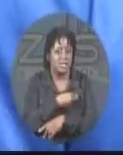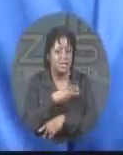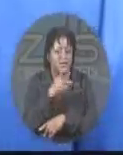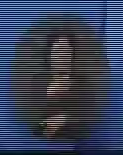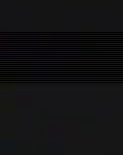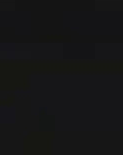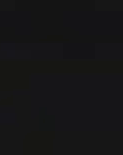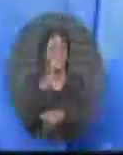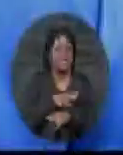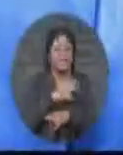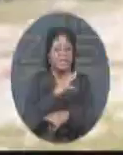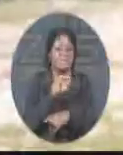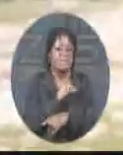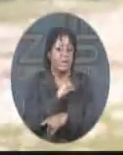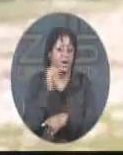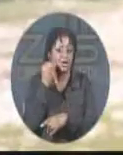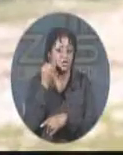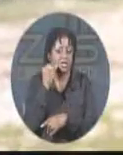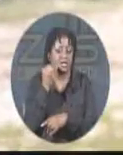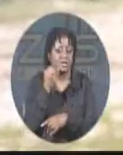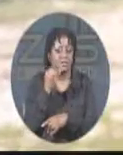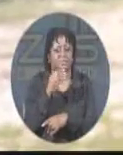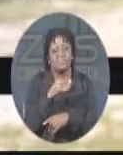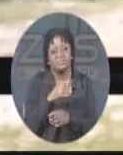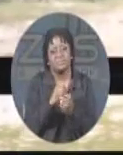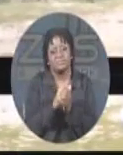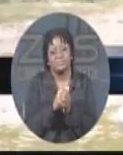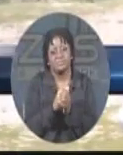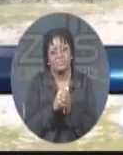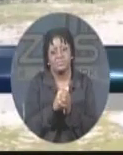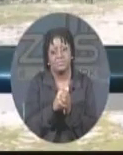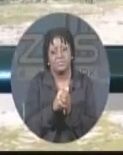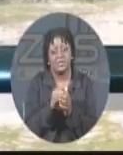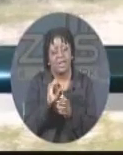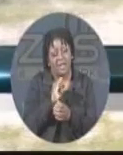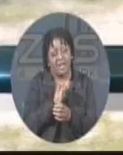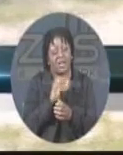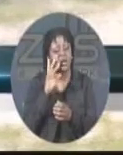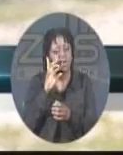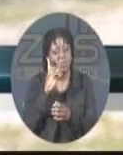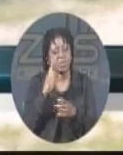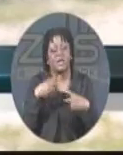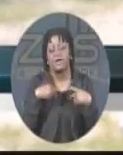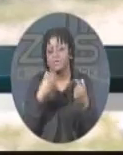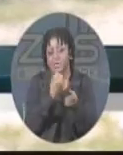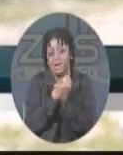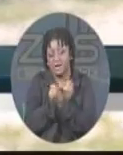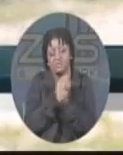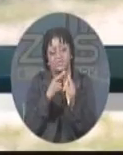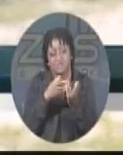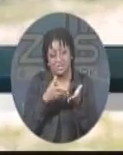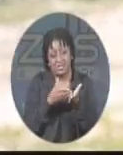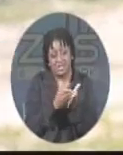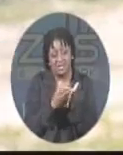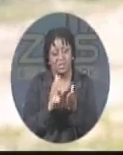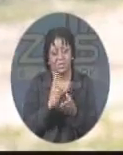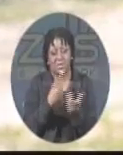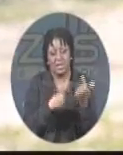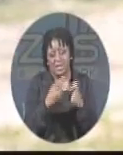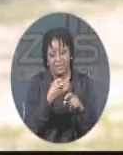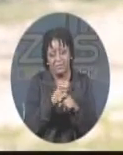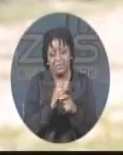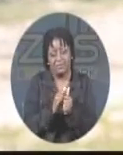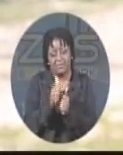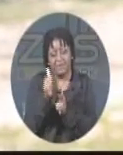McKinsey, skipper, Golden Girl. I would have loved to sail because we came from far and I thought we would have done